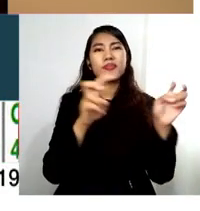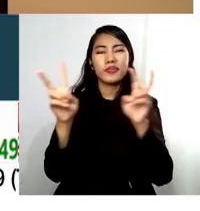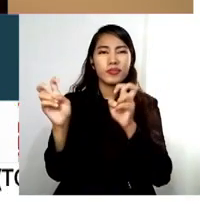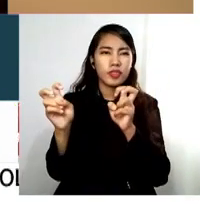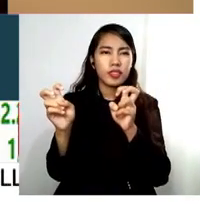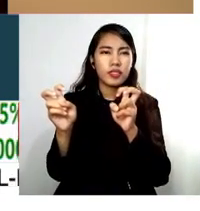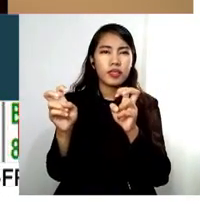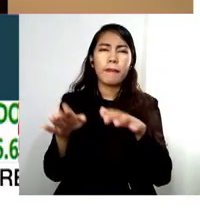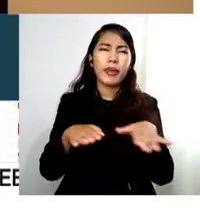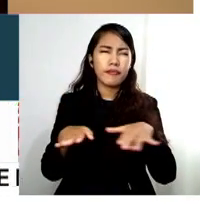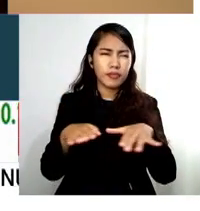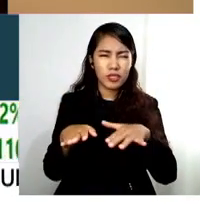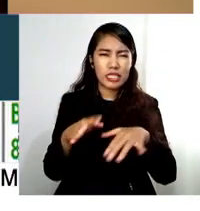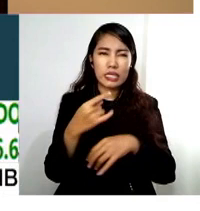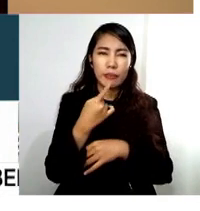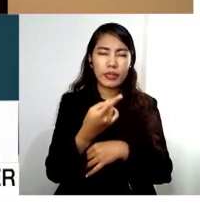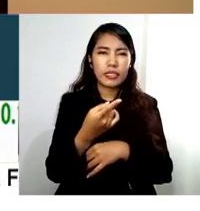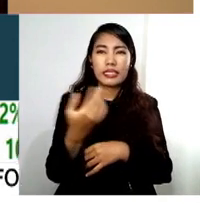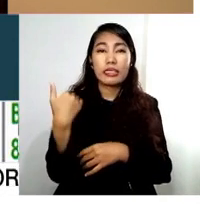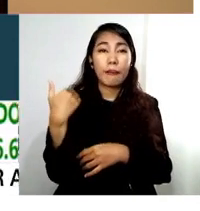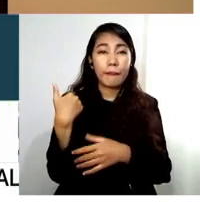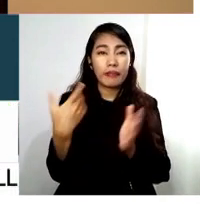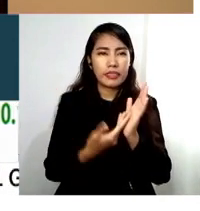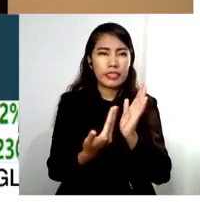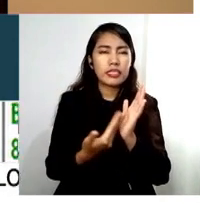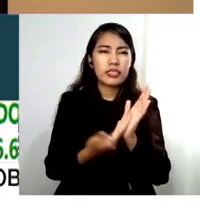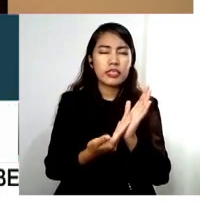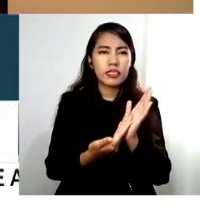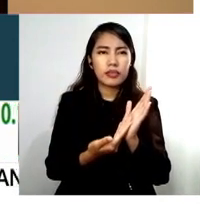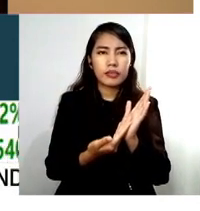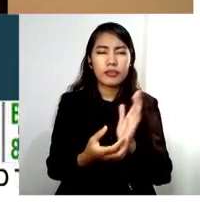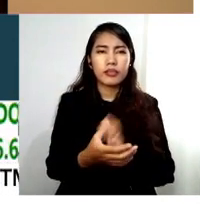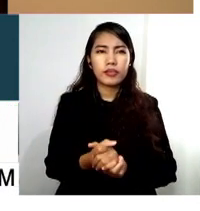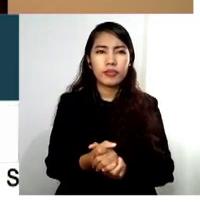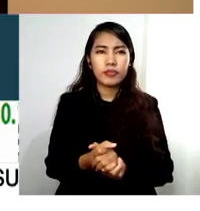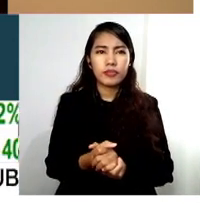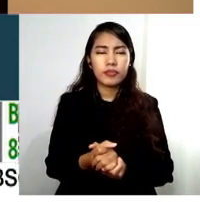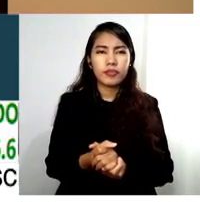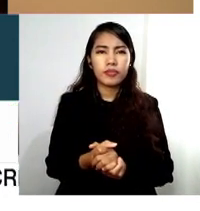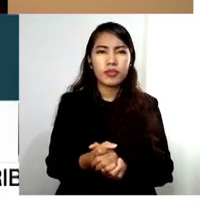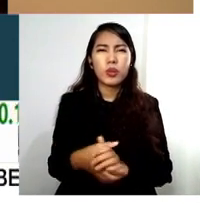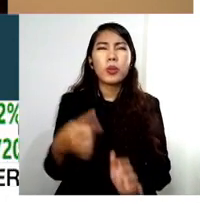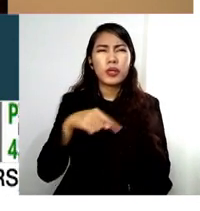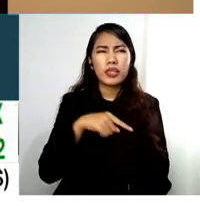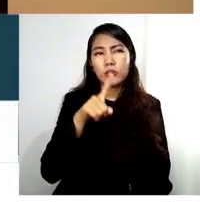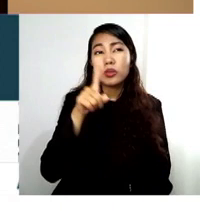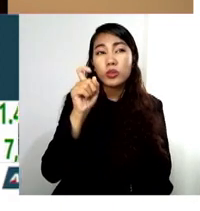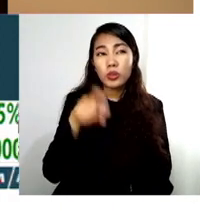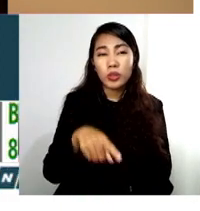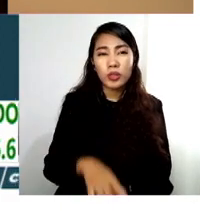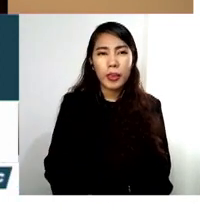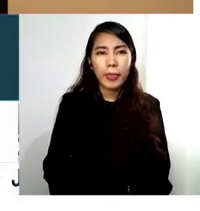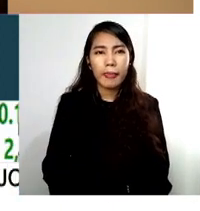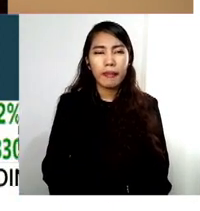behavior which are unauthenticated, no, or inauthentic, no, brings the question of what if that forms part also